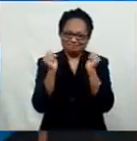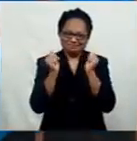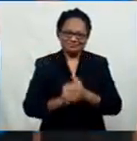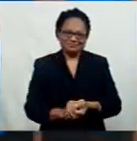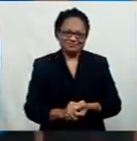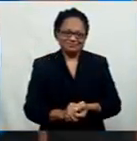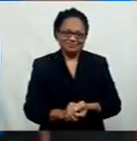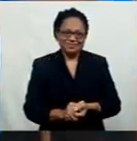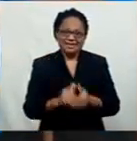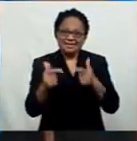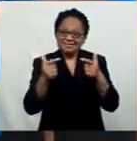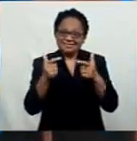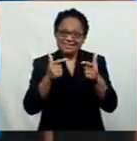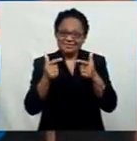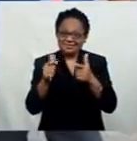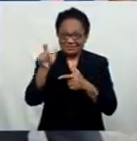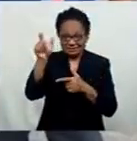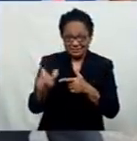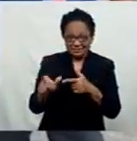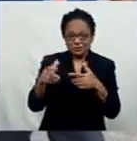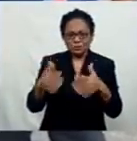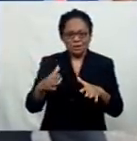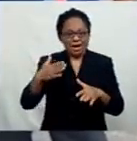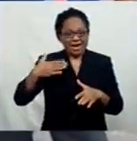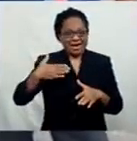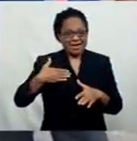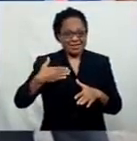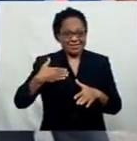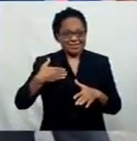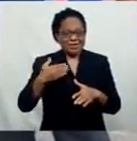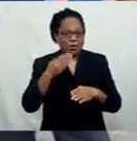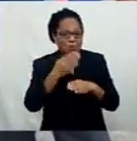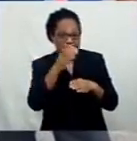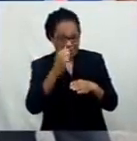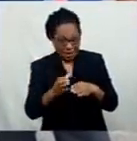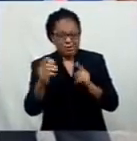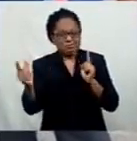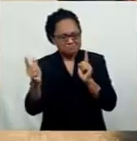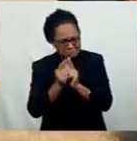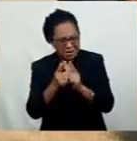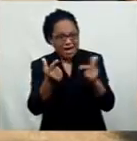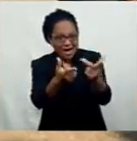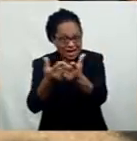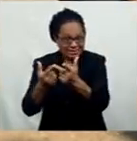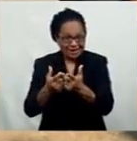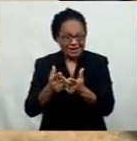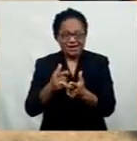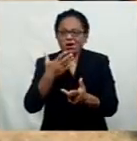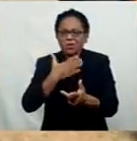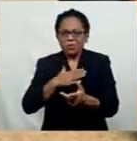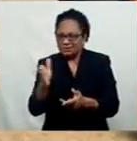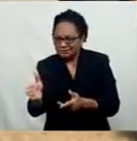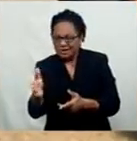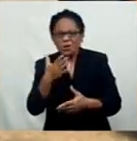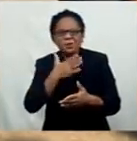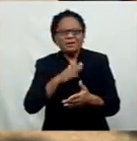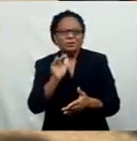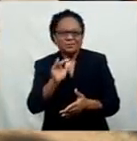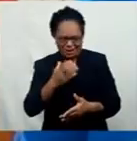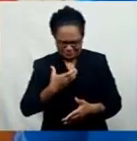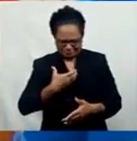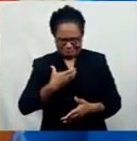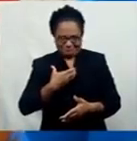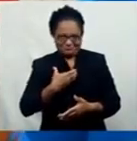The Seven Star was also greeted by healthcare workers, passerbys and fans who got to touch and feel the gold medal from